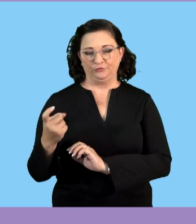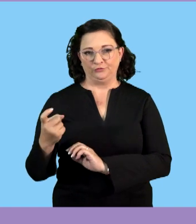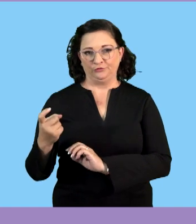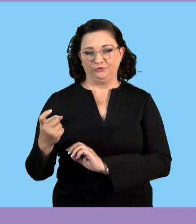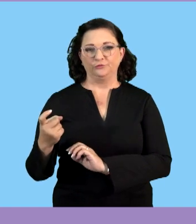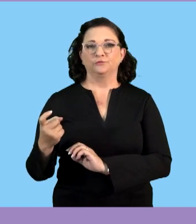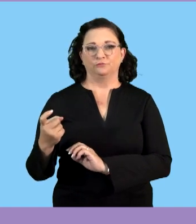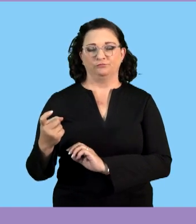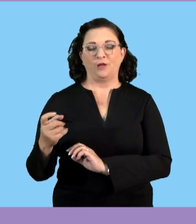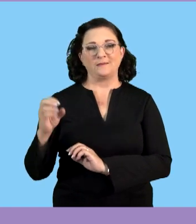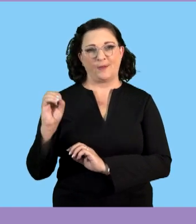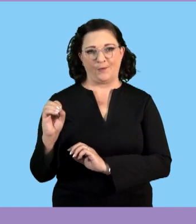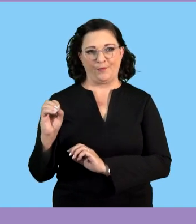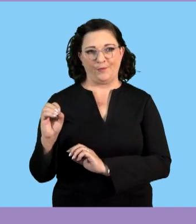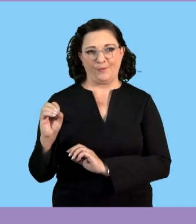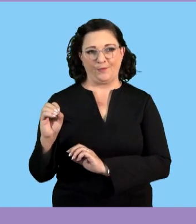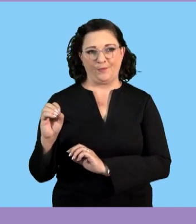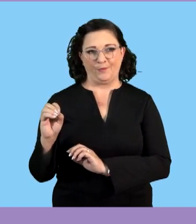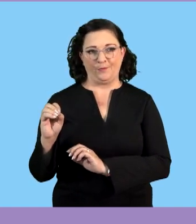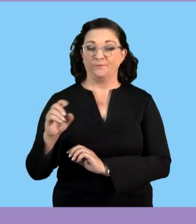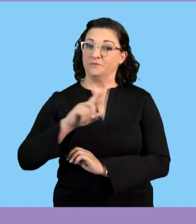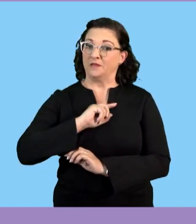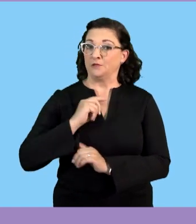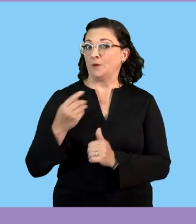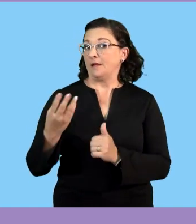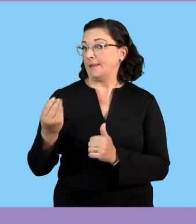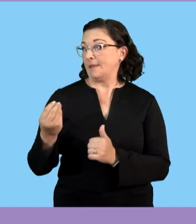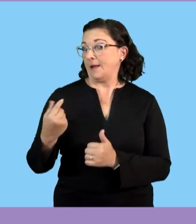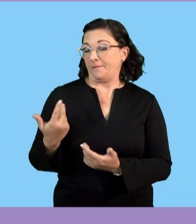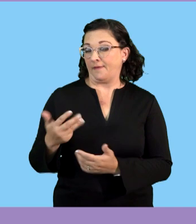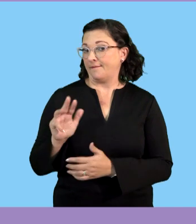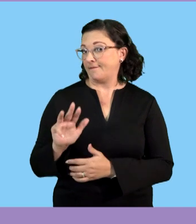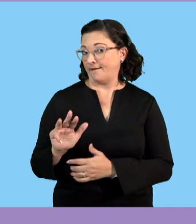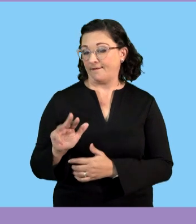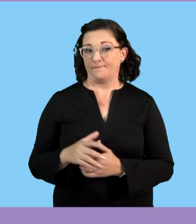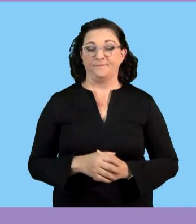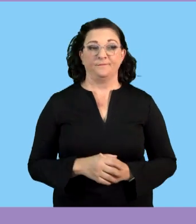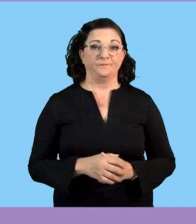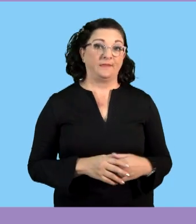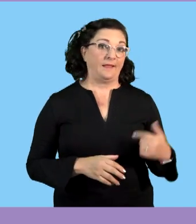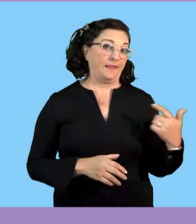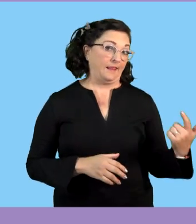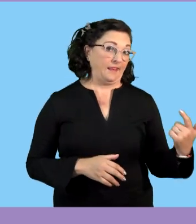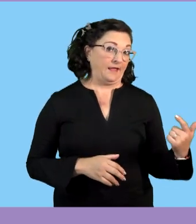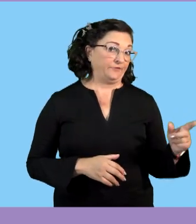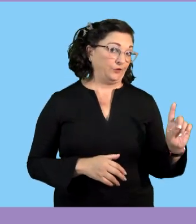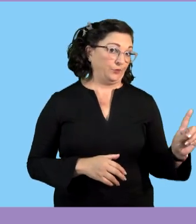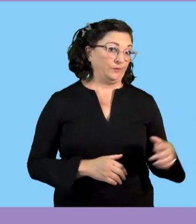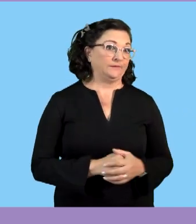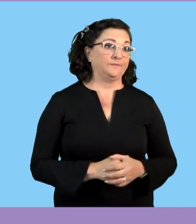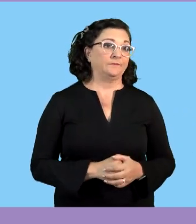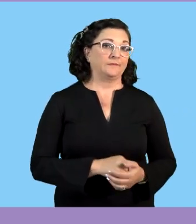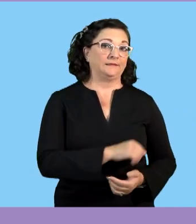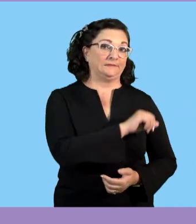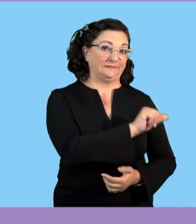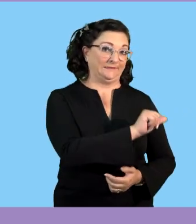we're looking at the right hand side, is going to be 0, and that just leaves me with the 9. And on the left-hand